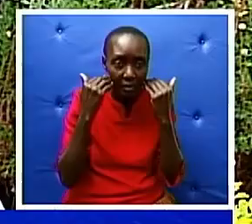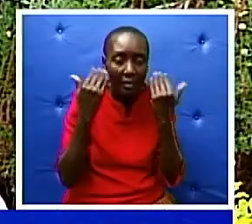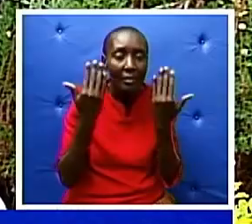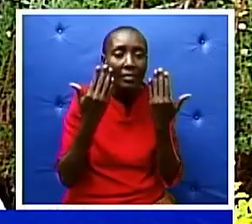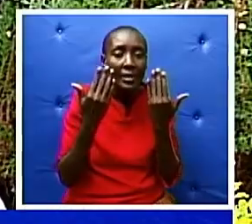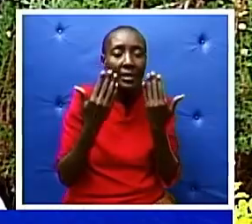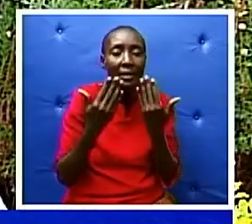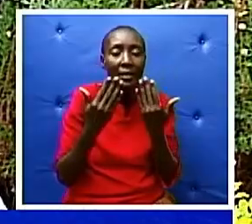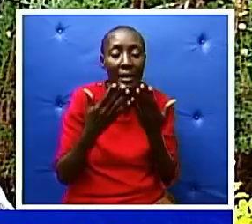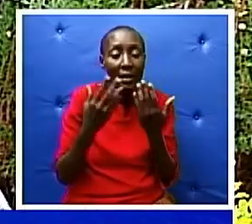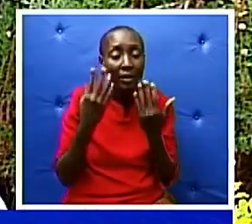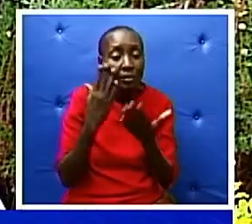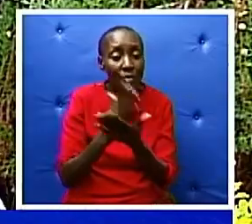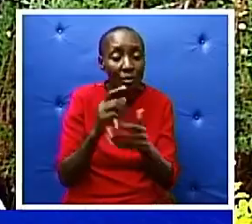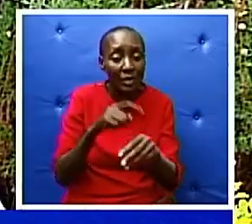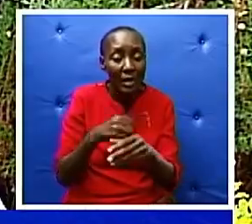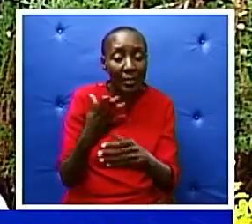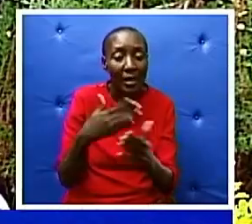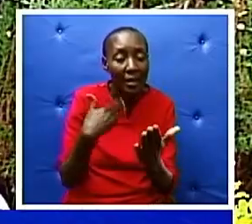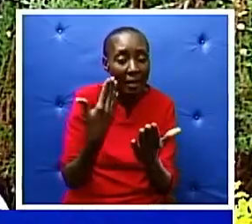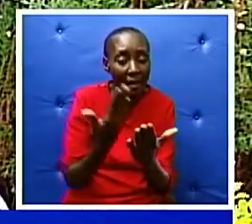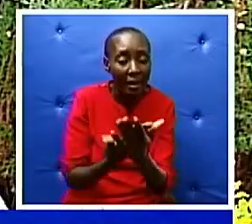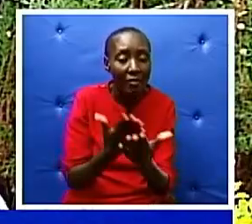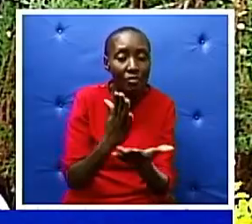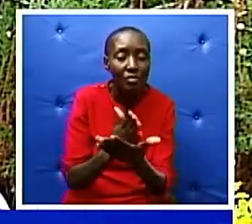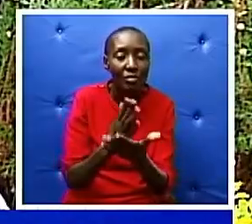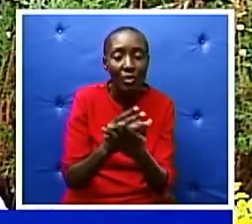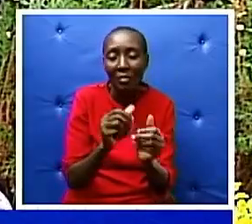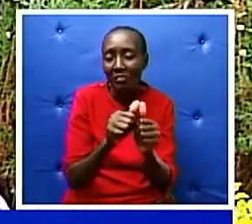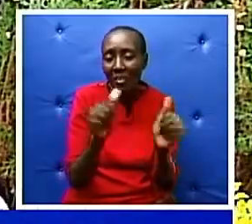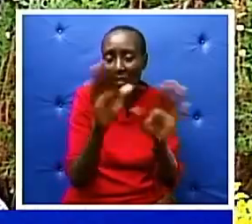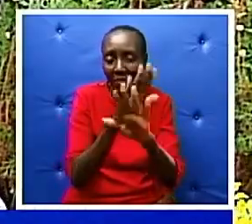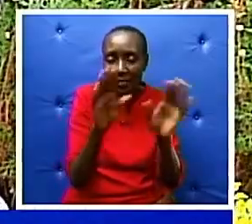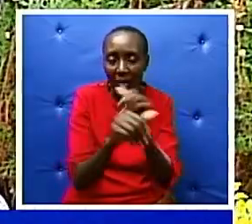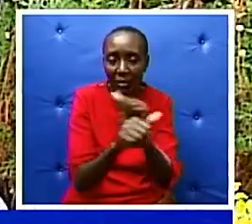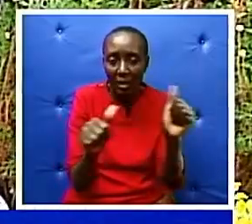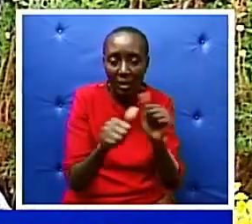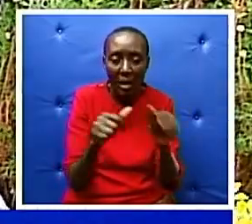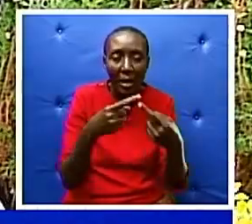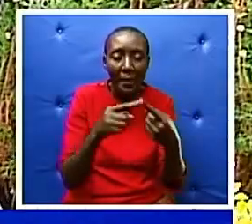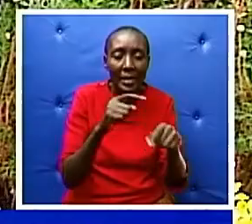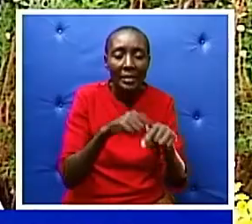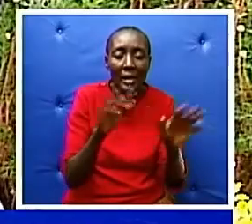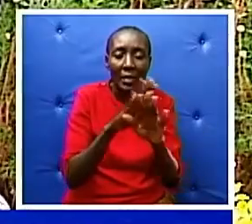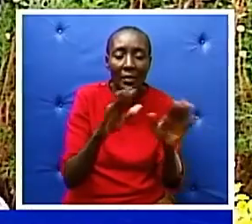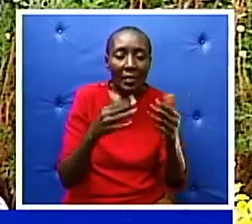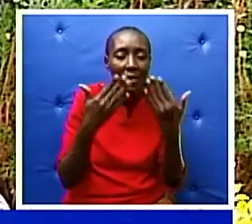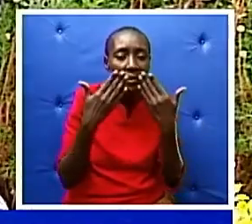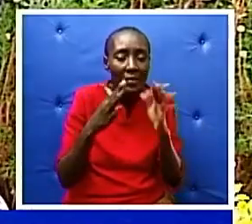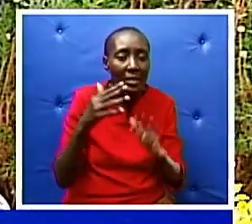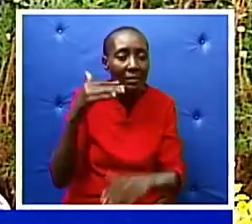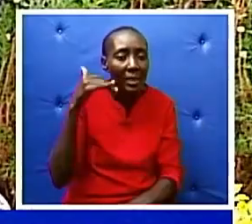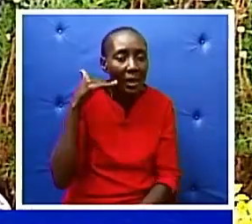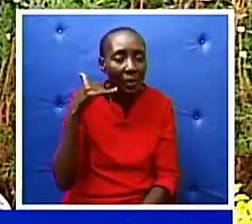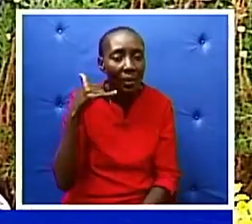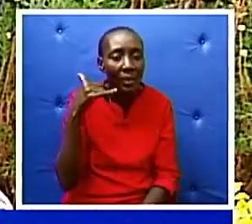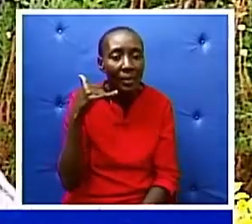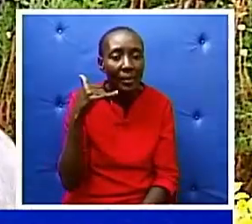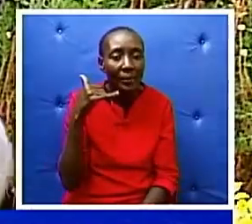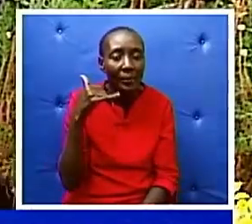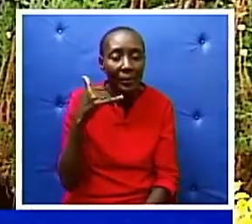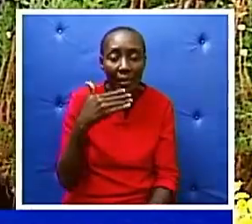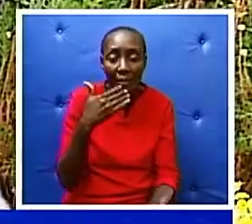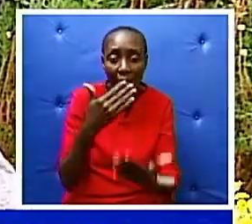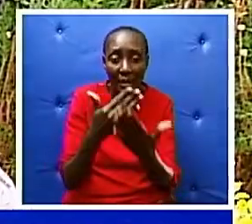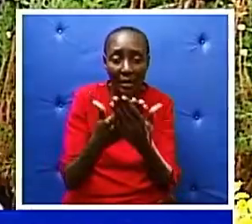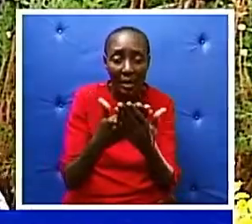them. So once I'm out of court, I call to say, okay, I found Zilikua, we can. When I call, someone